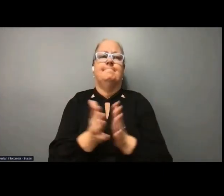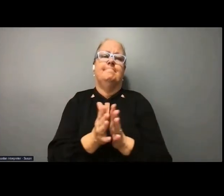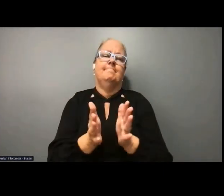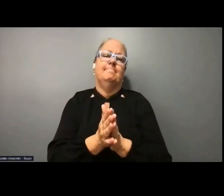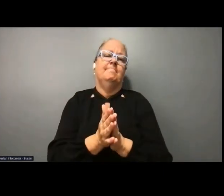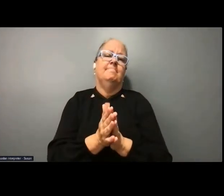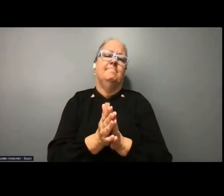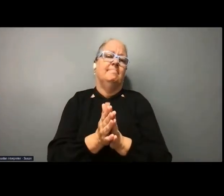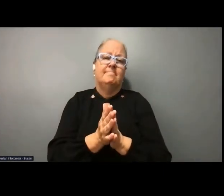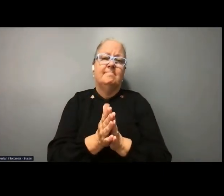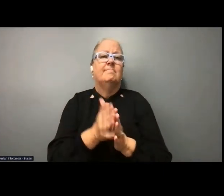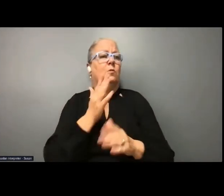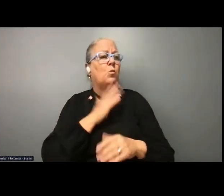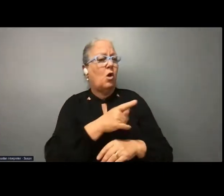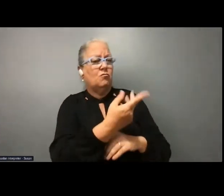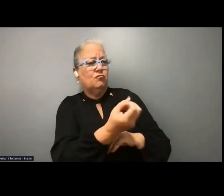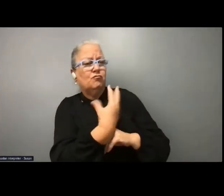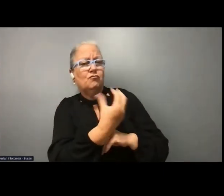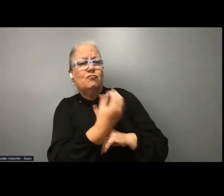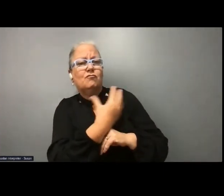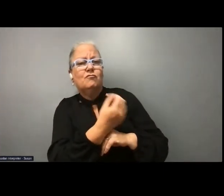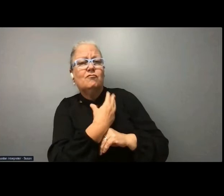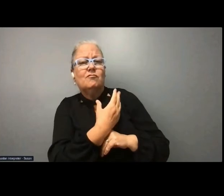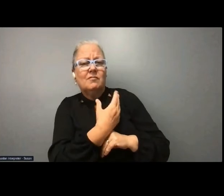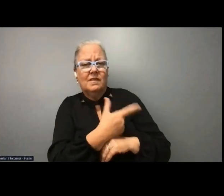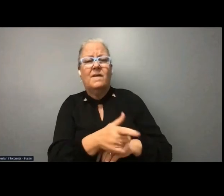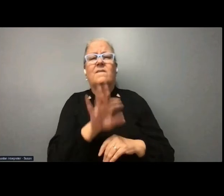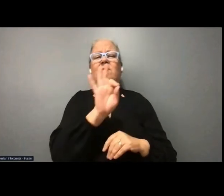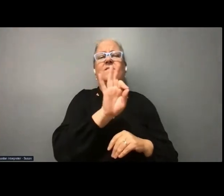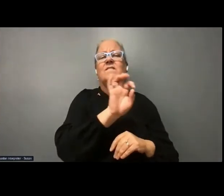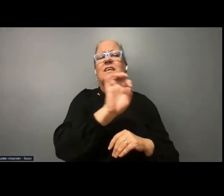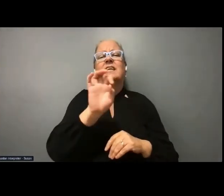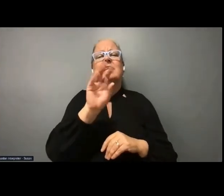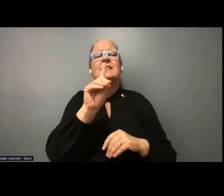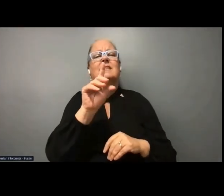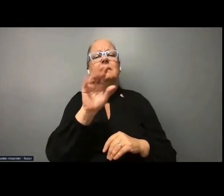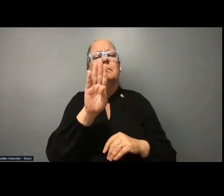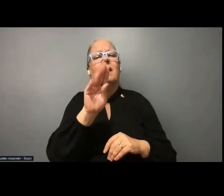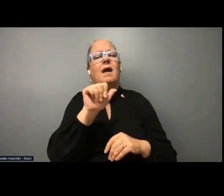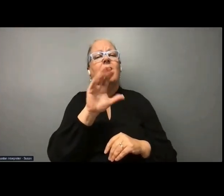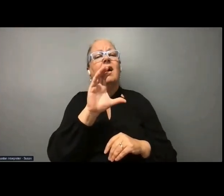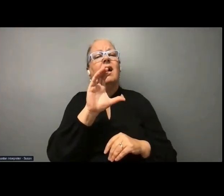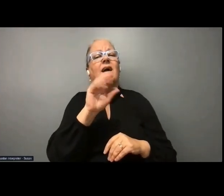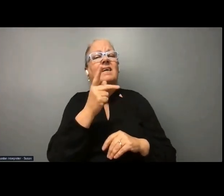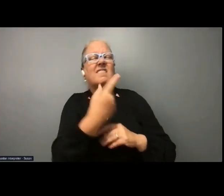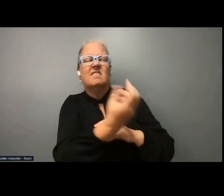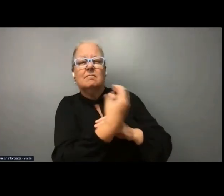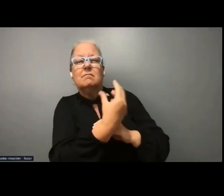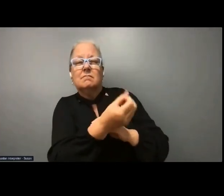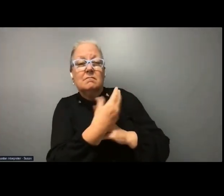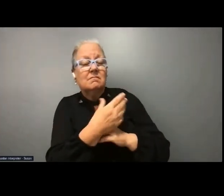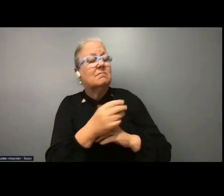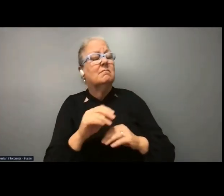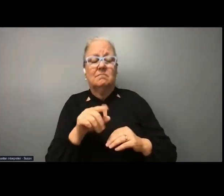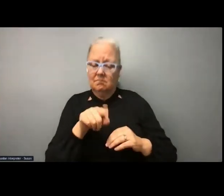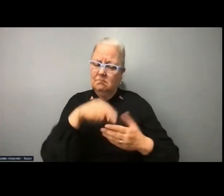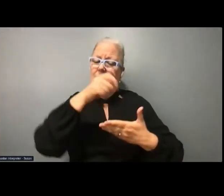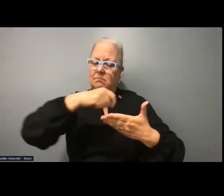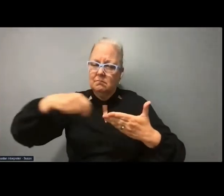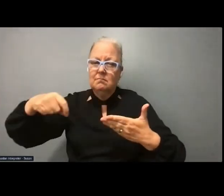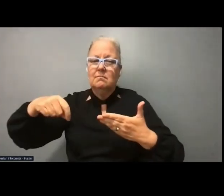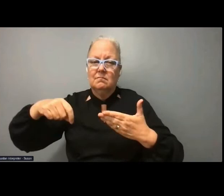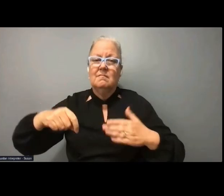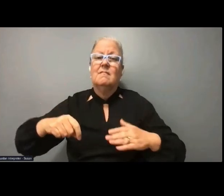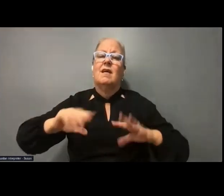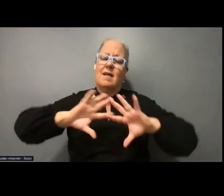feedback or concerns, it's for their participation as well. So it's already included in the consent form that